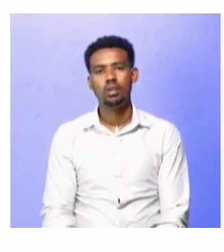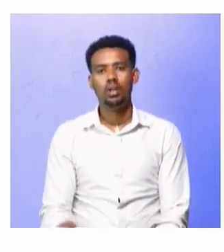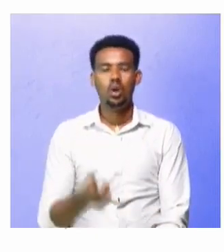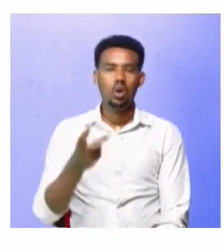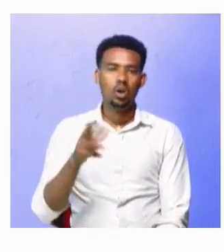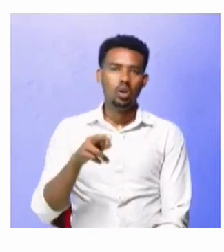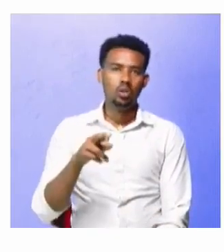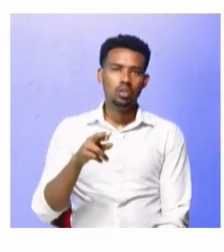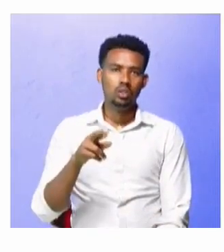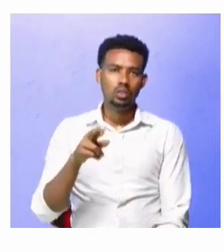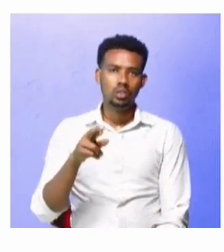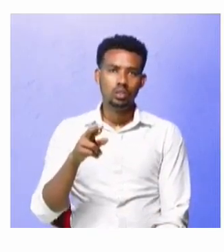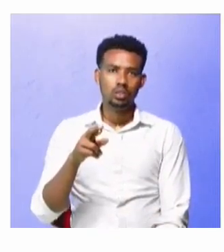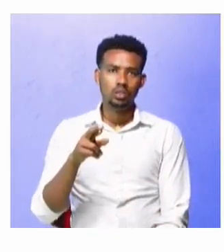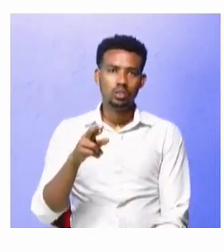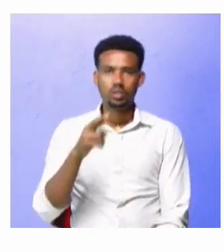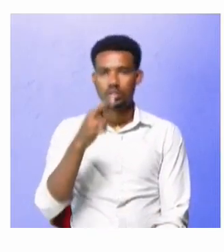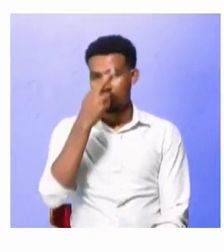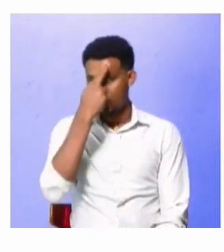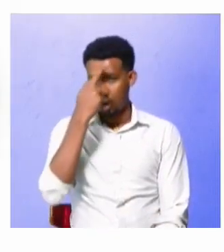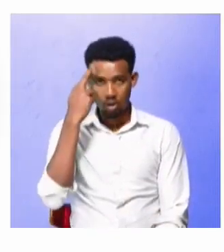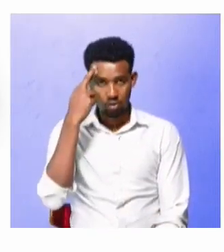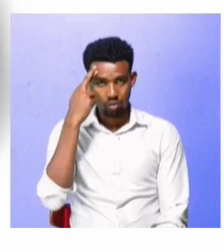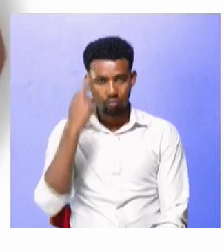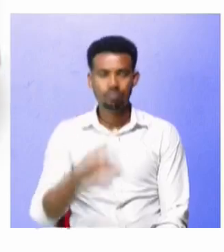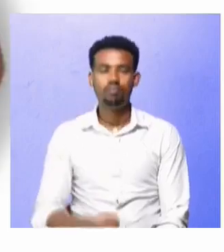or cause?